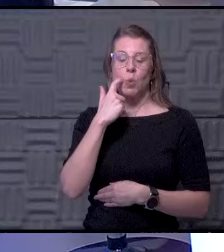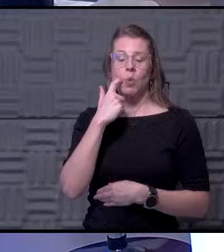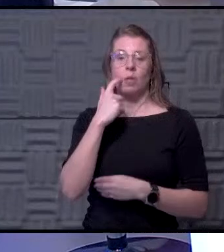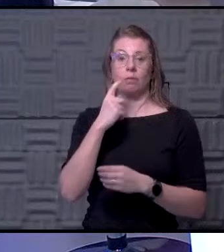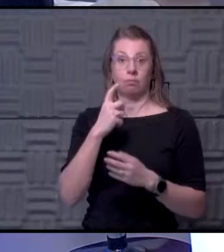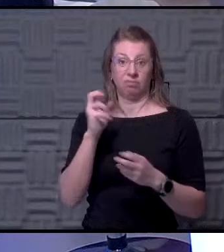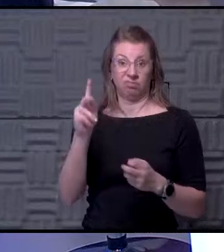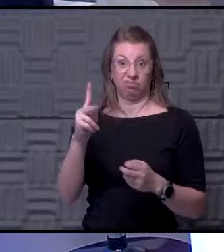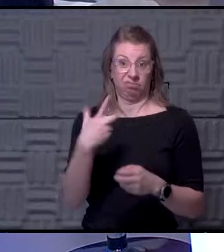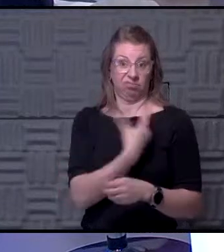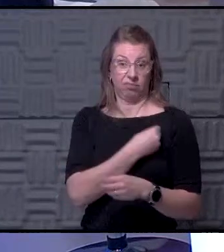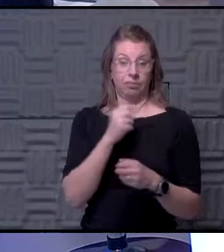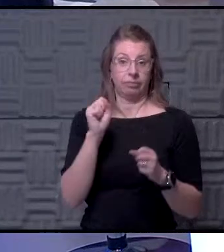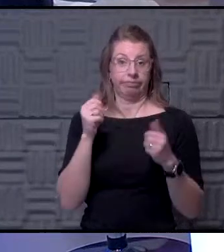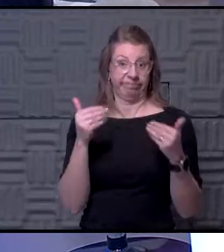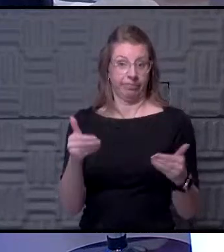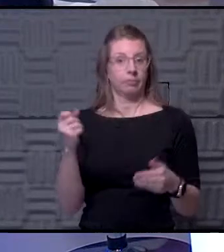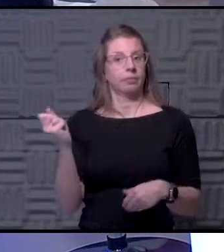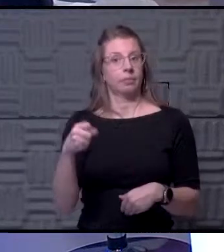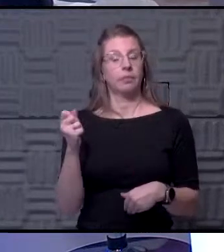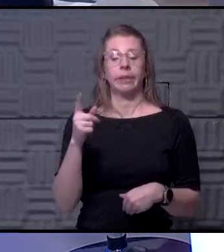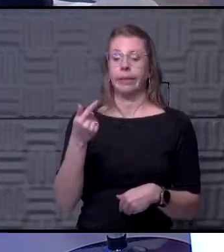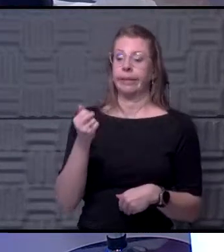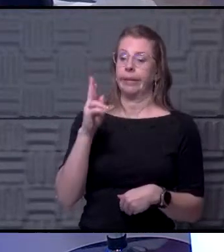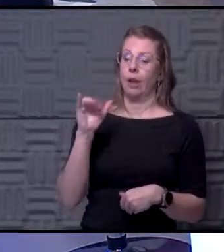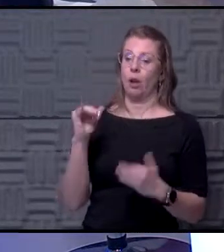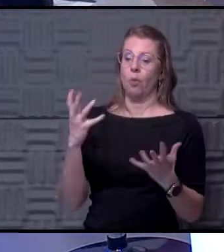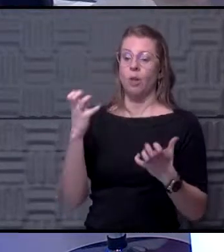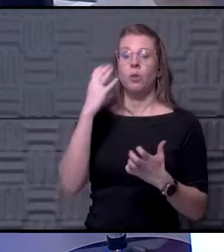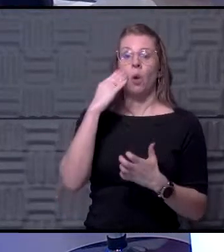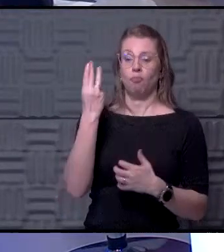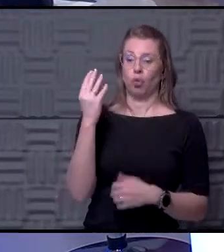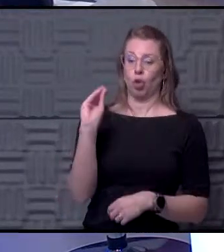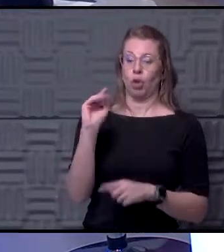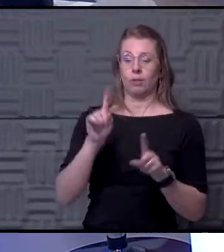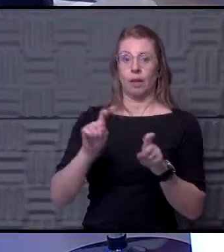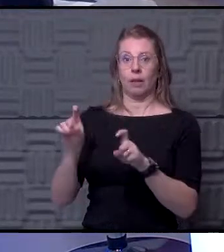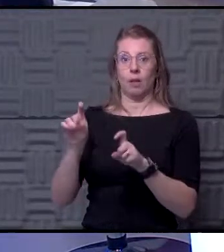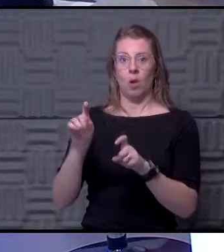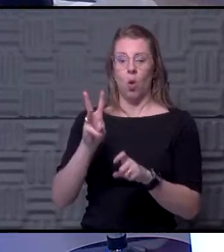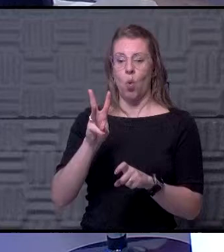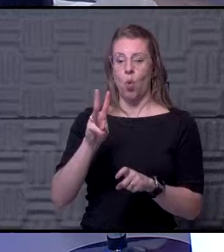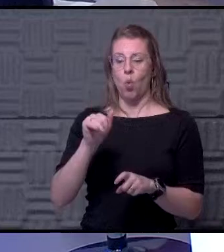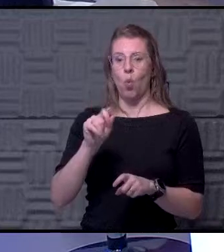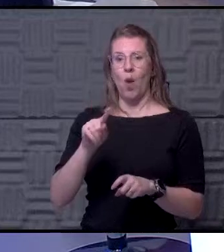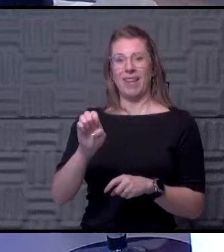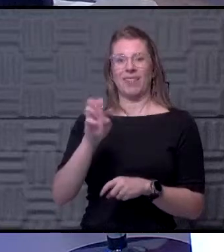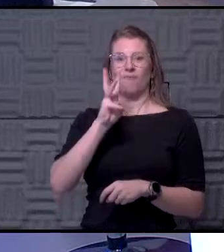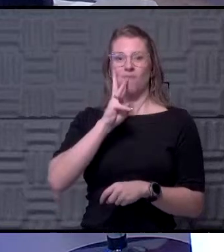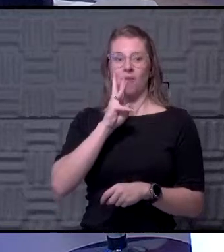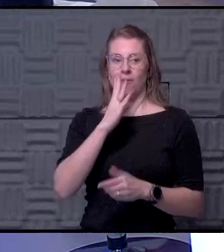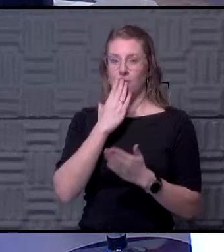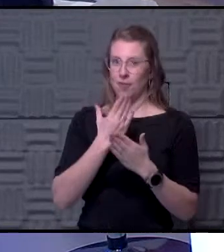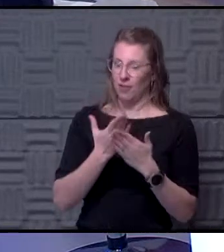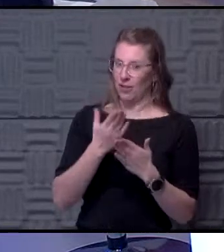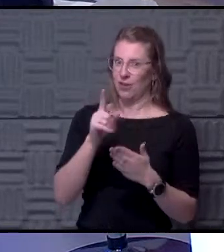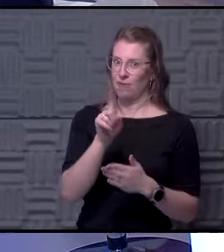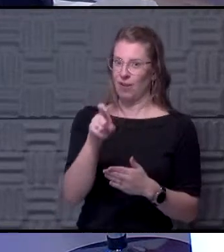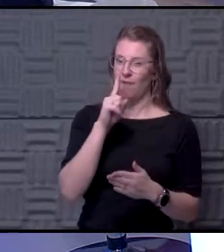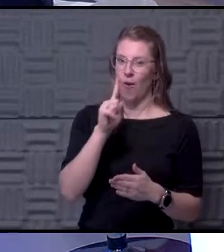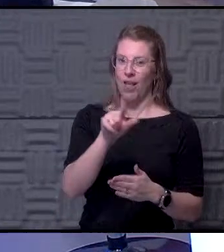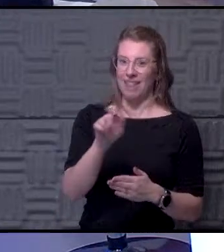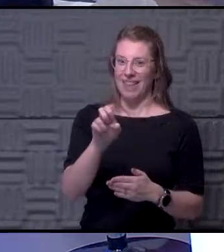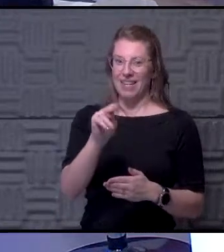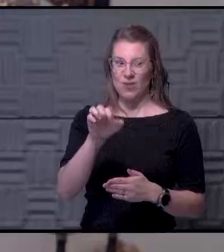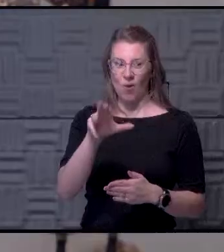Yes. Okay. And Gary wants to know, Missouri is testing wastewater. This is a favorite question for Dr. Norman. He likes to